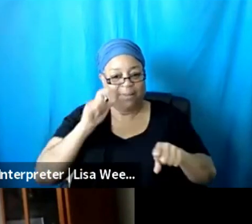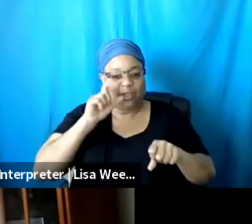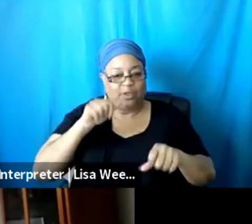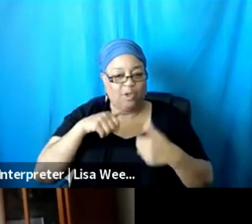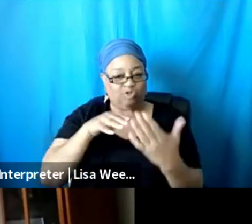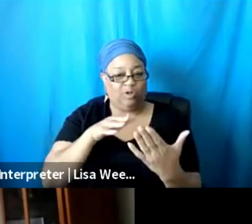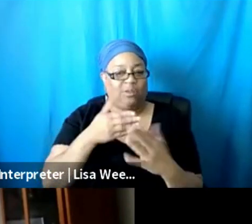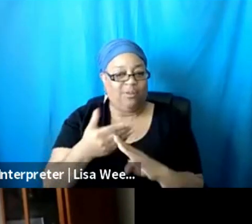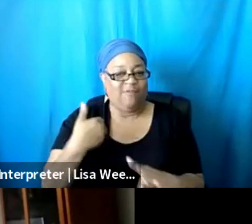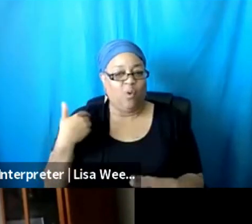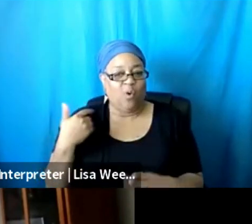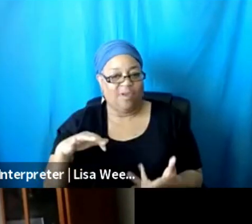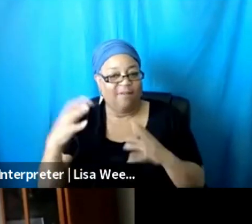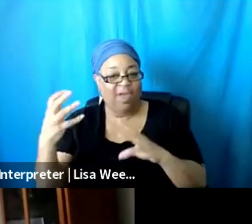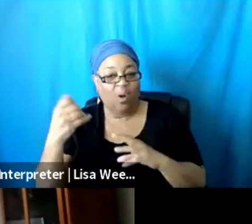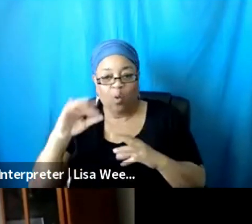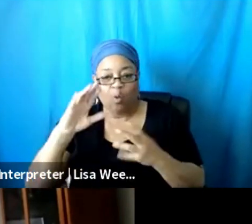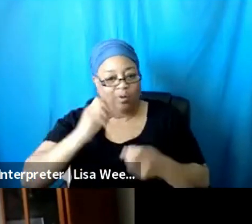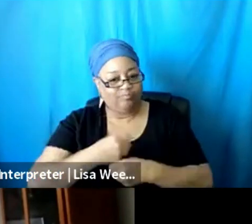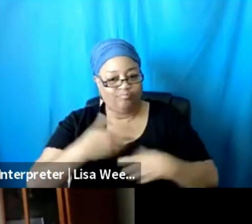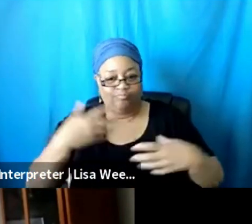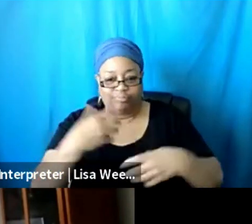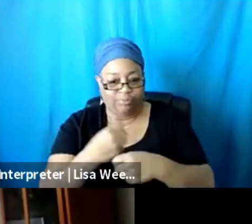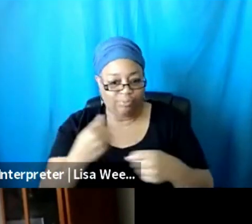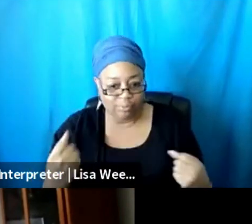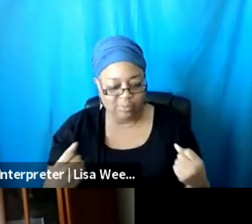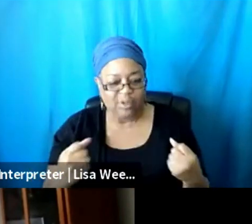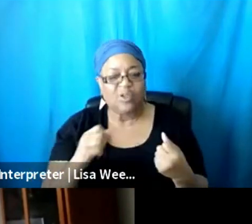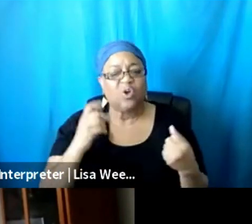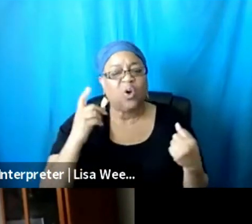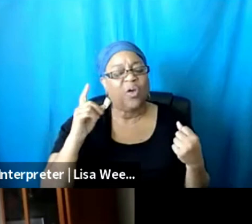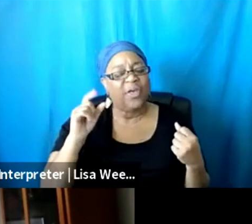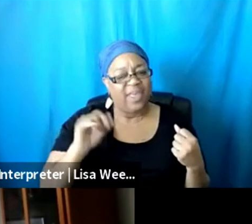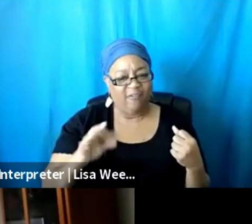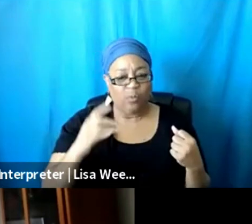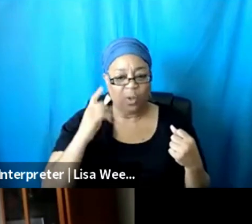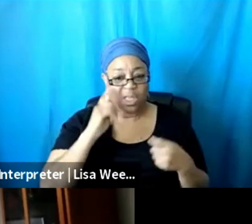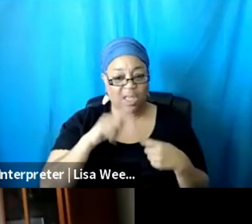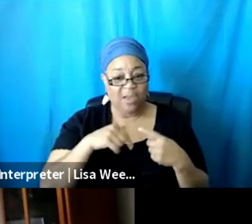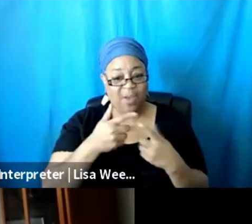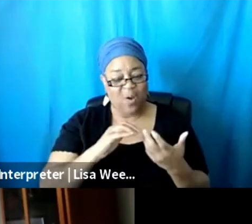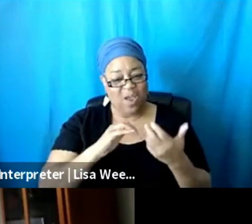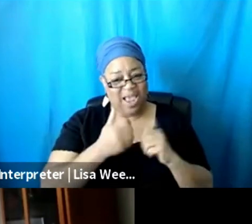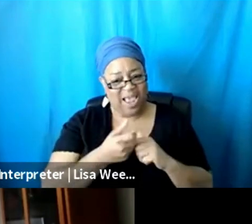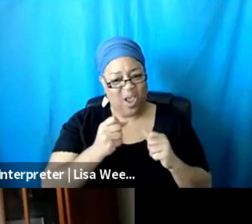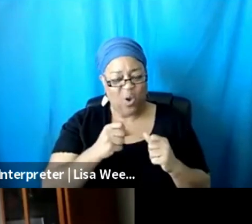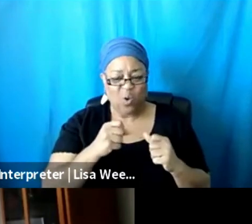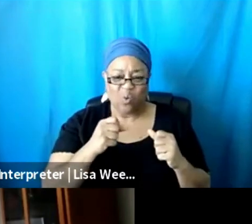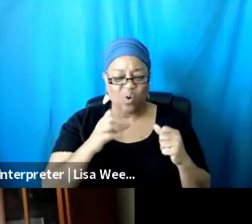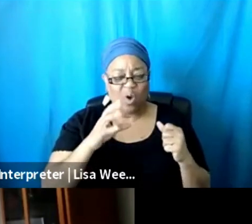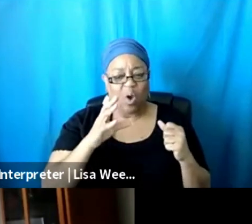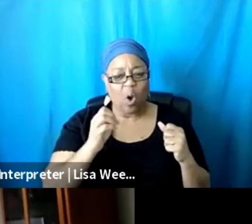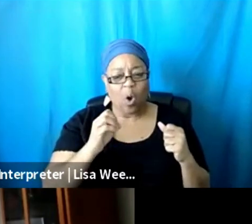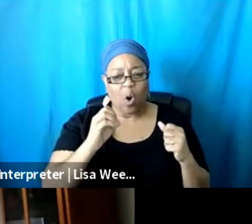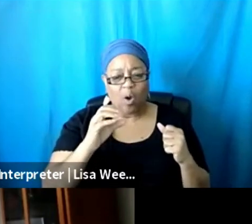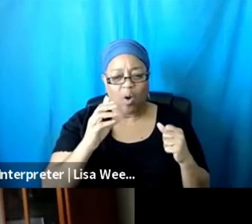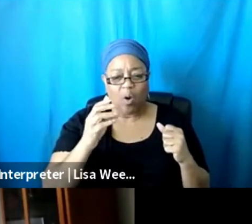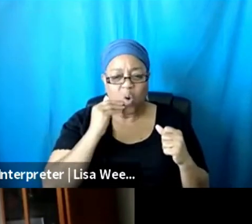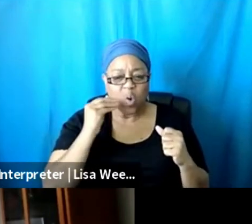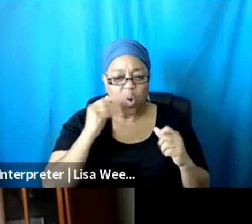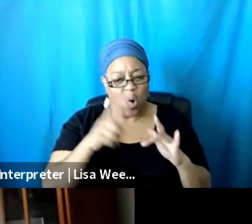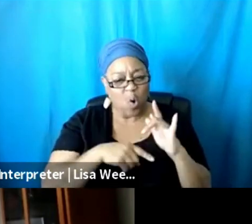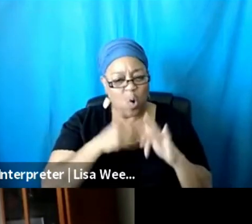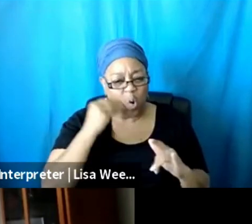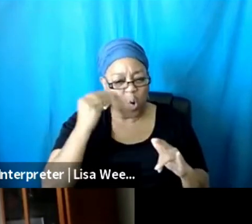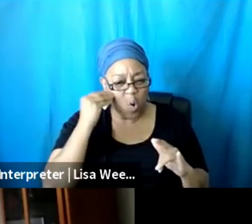boom. So as we're thinking about how homelessness has been tackled within the pandemic, I think that's one piece of it, but I think